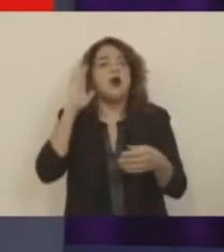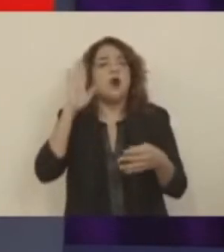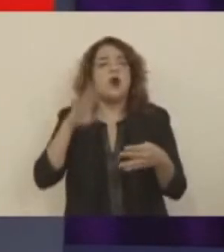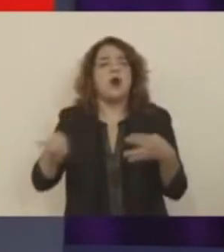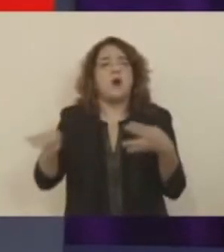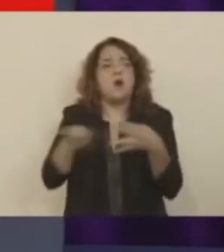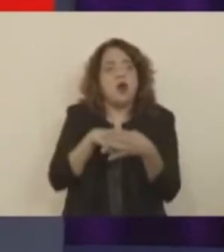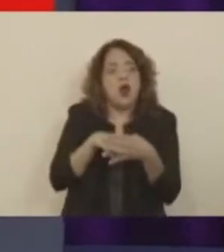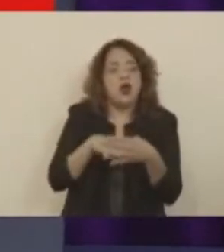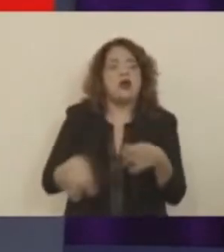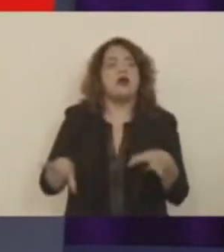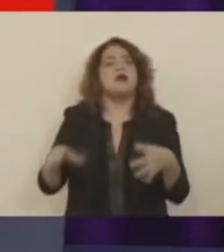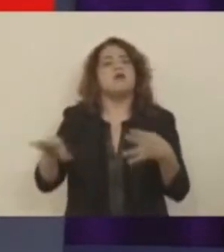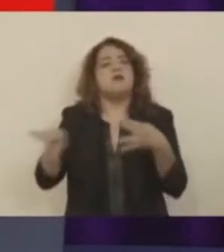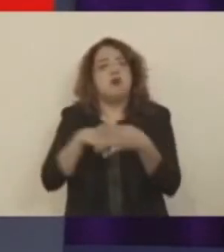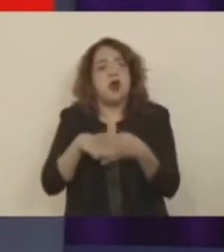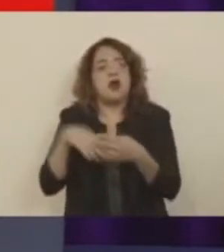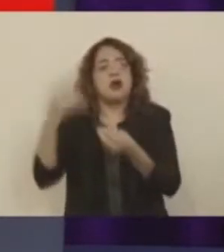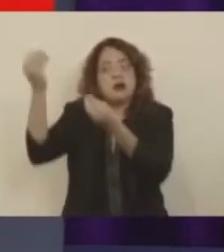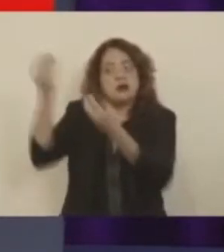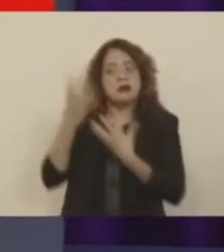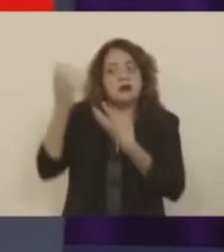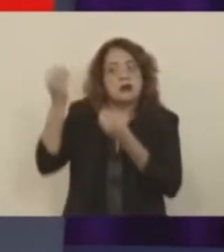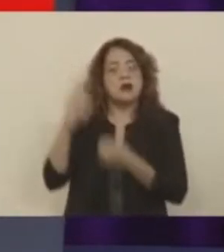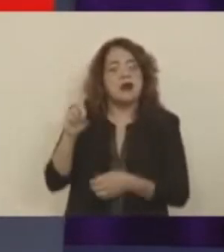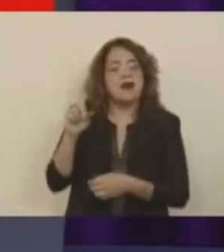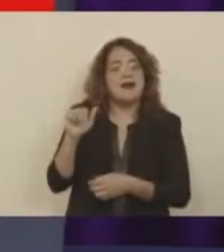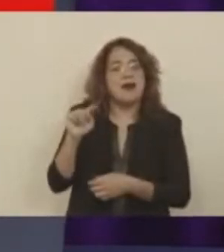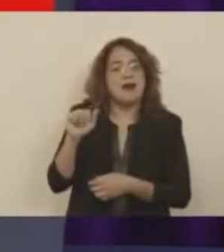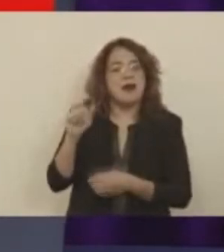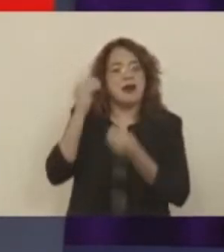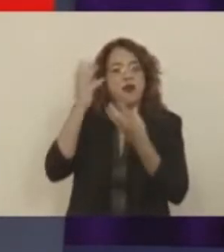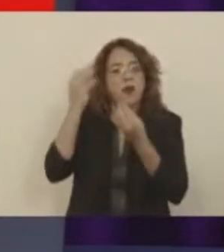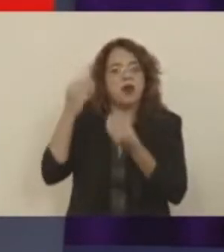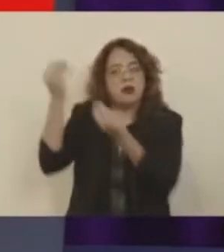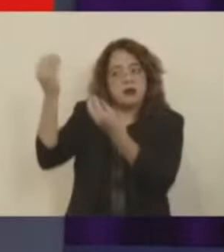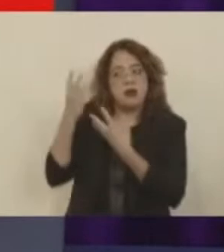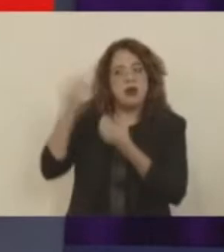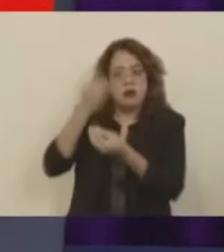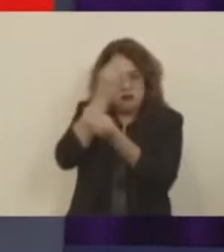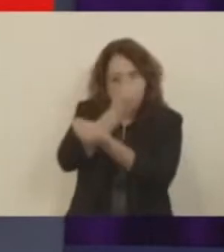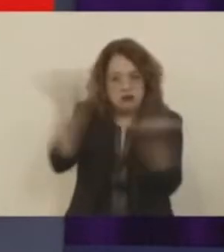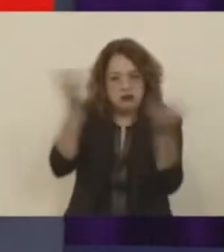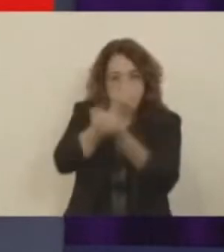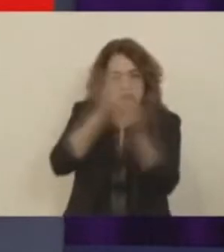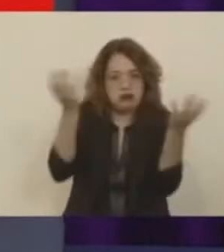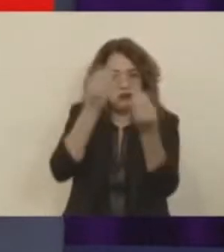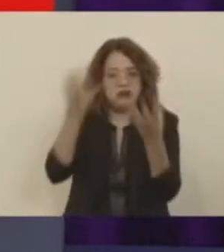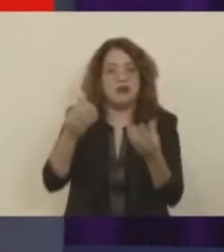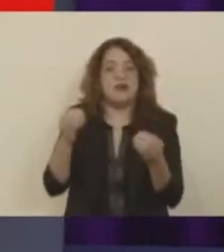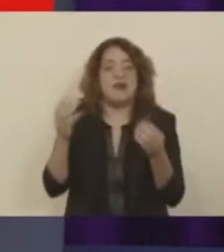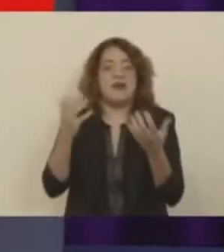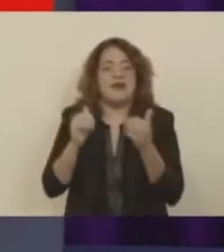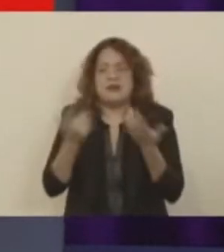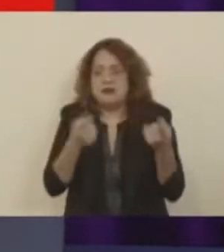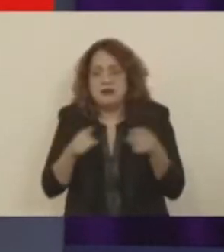live data, but we will update you all as we know all the details of how it's going.